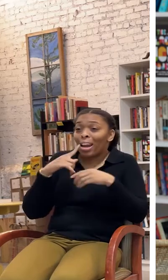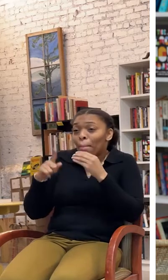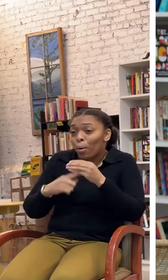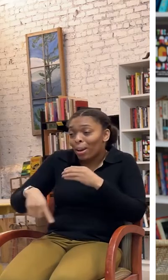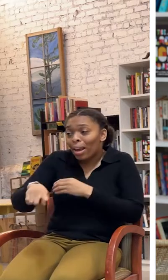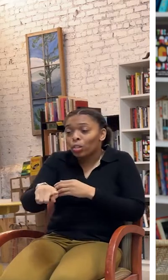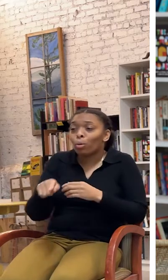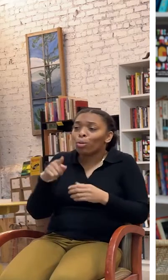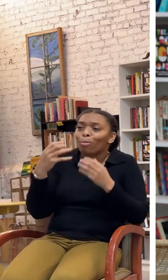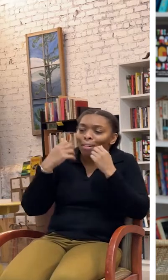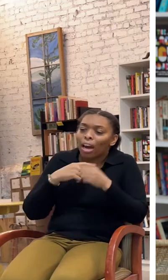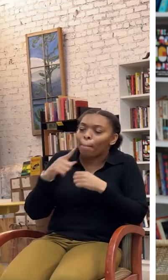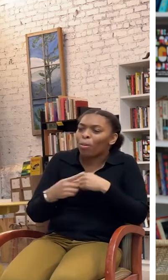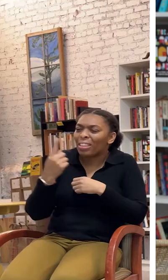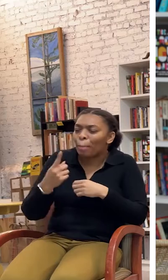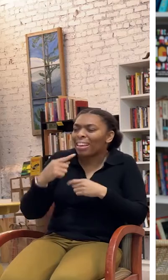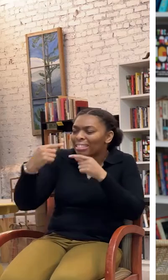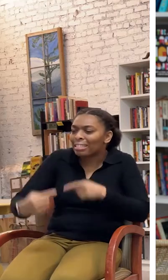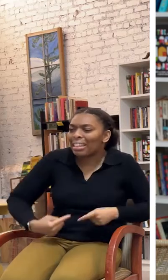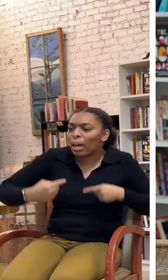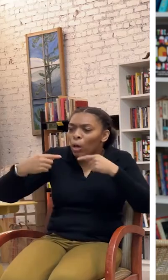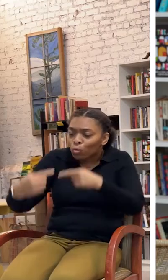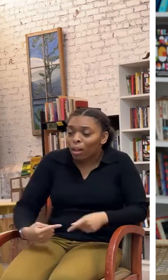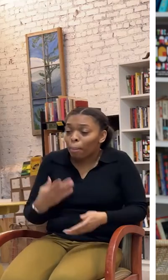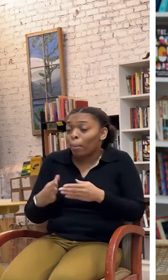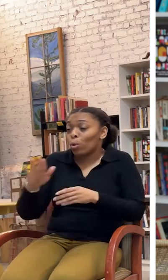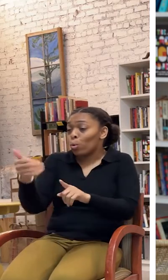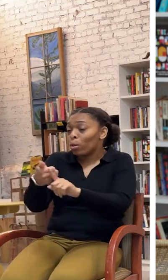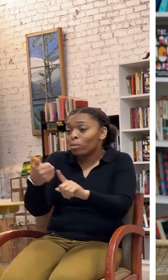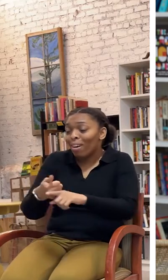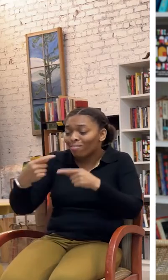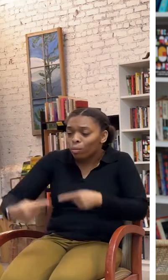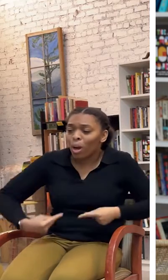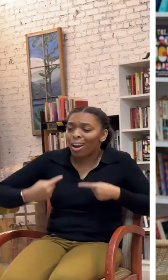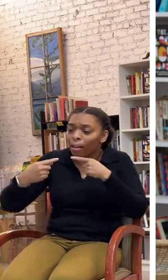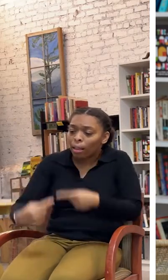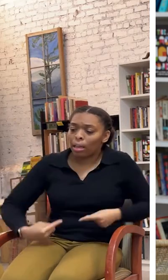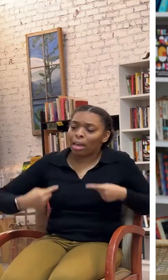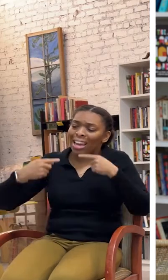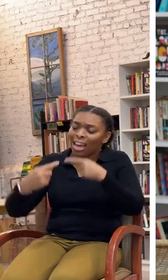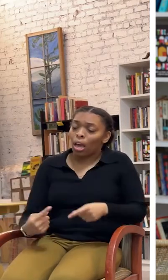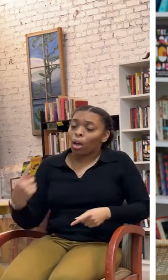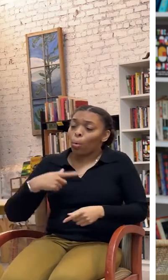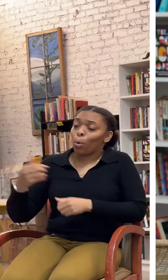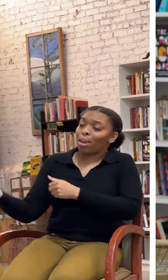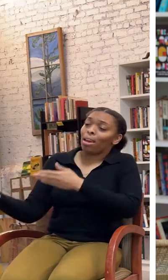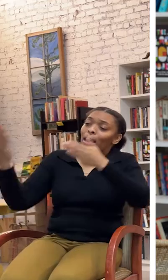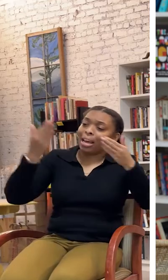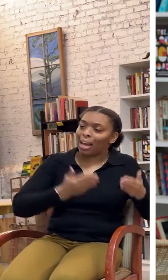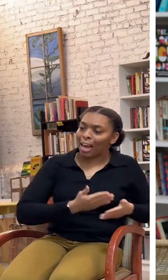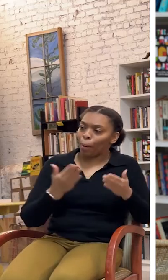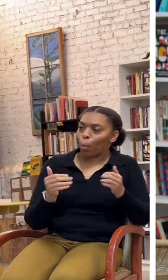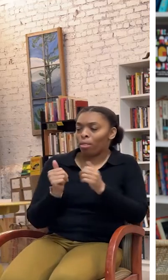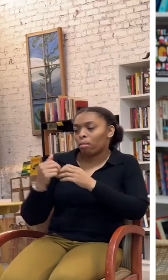about somebody who's going through a painful time. Maybe you're going through a painful time right now. We all came here carrying life,